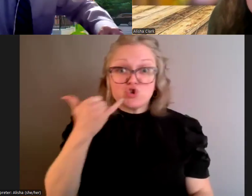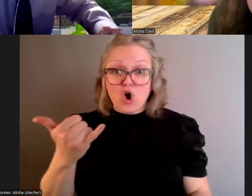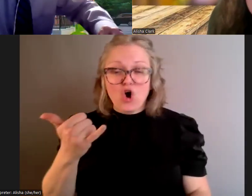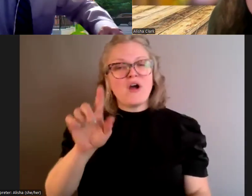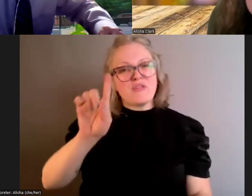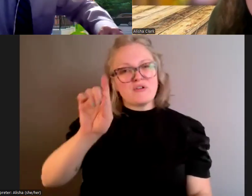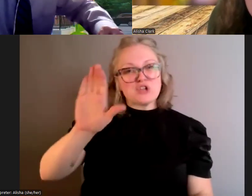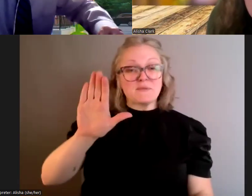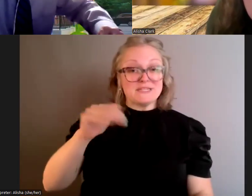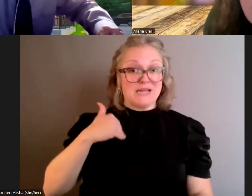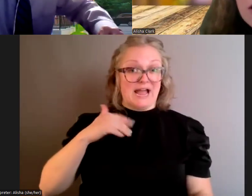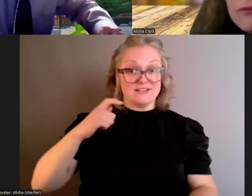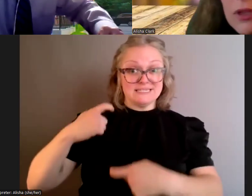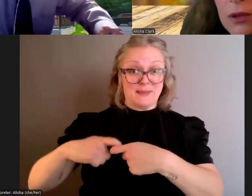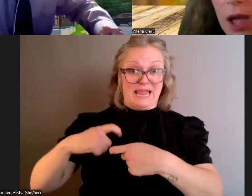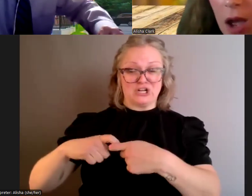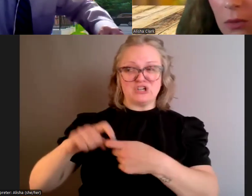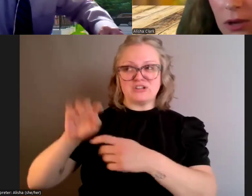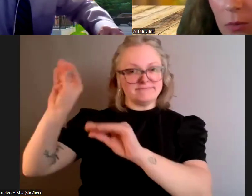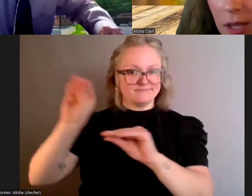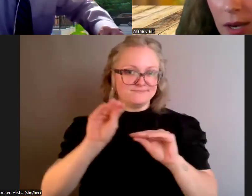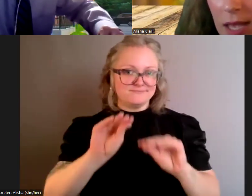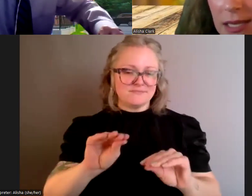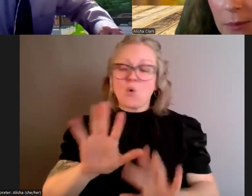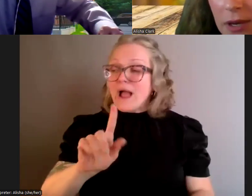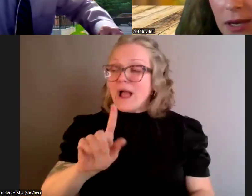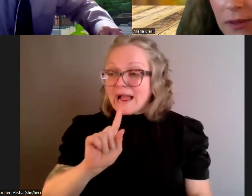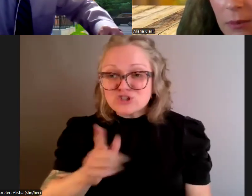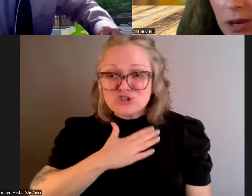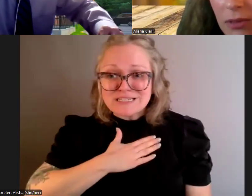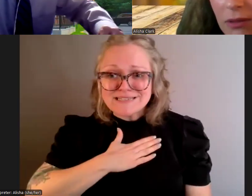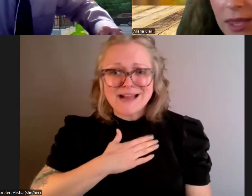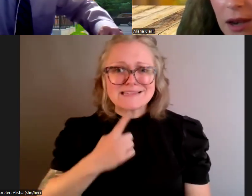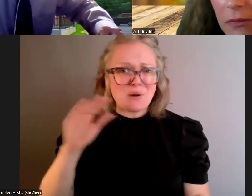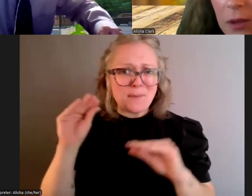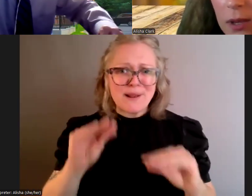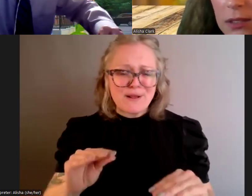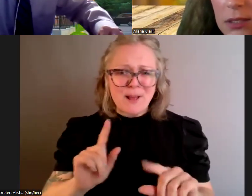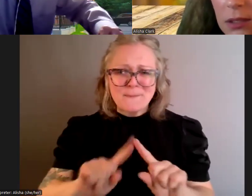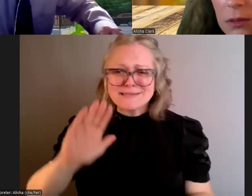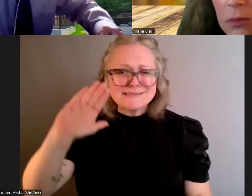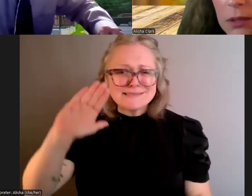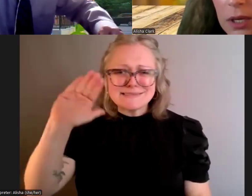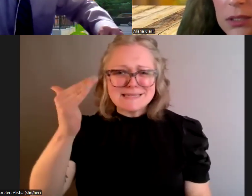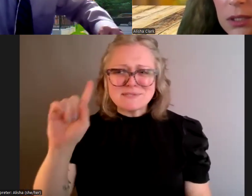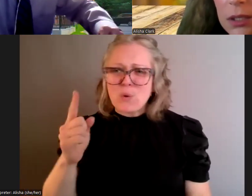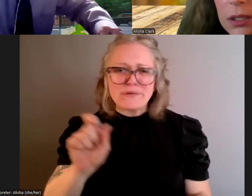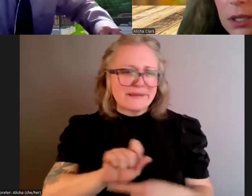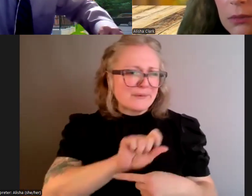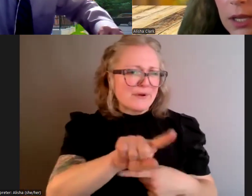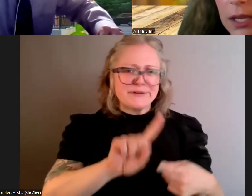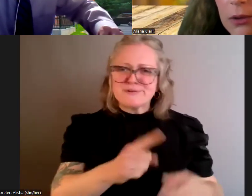have in Spanish. So all of you, oh, you know what? I said I put it in there, but it looked like it only went to one